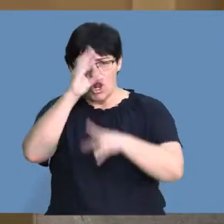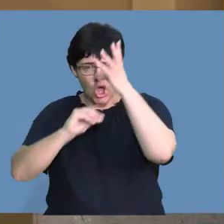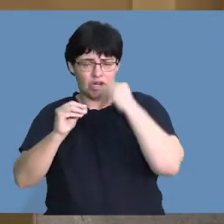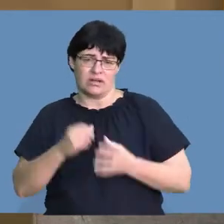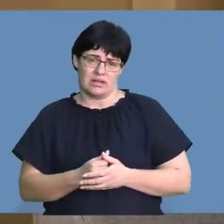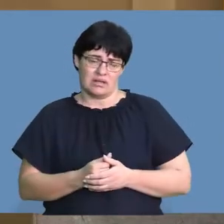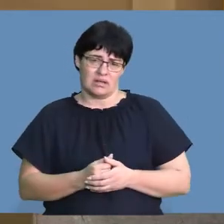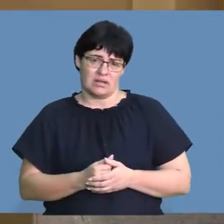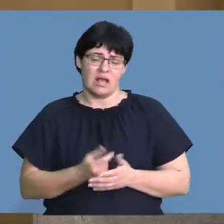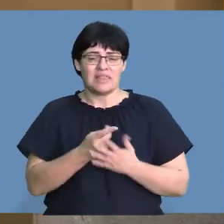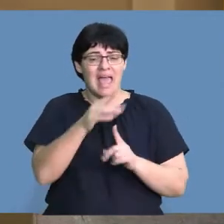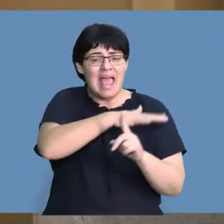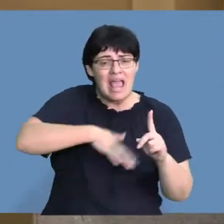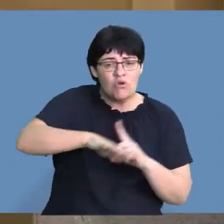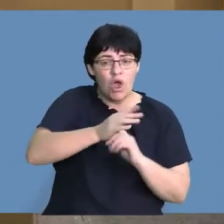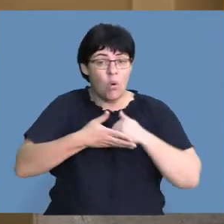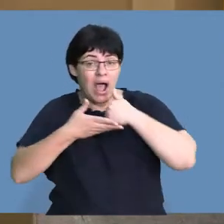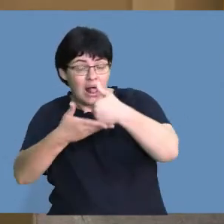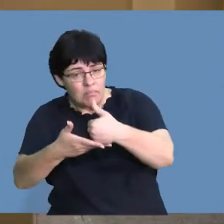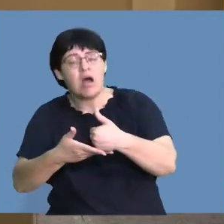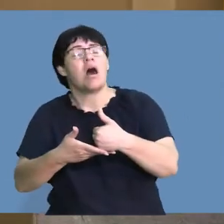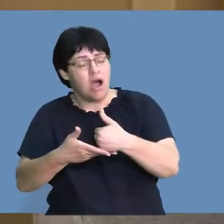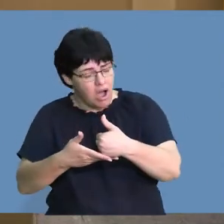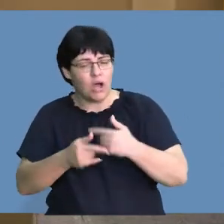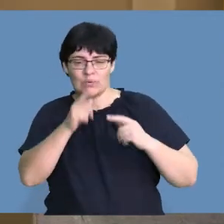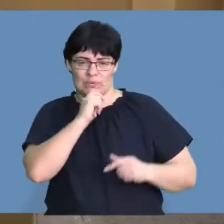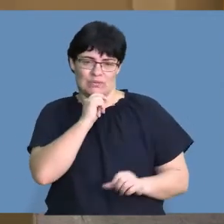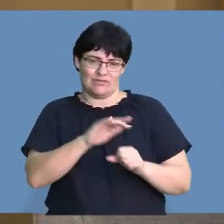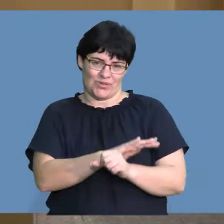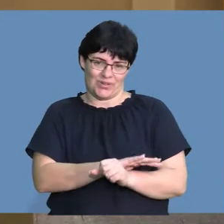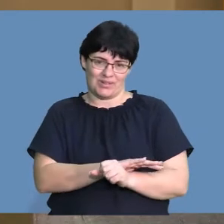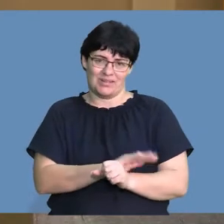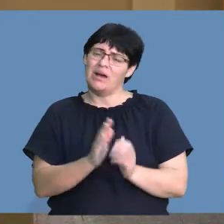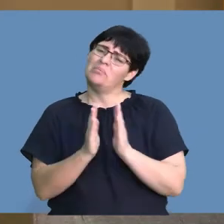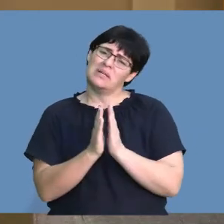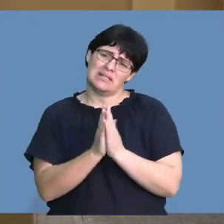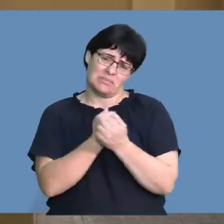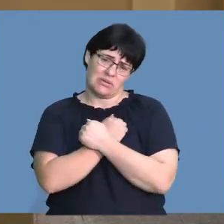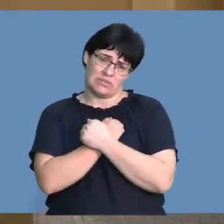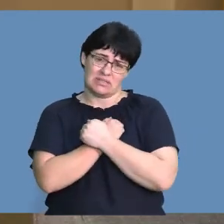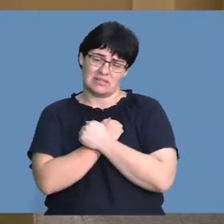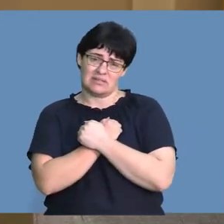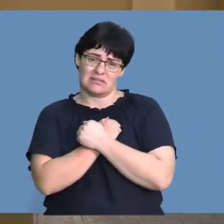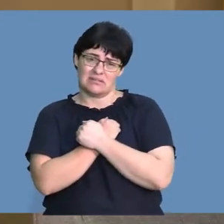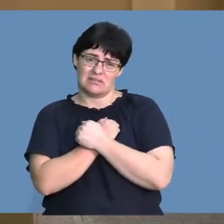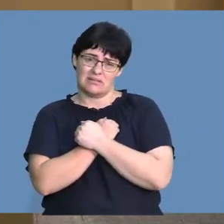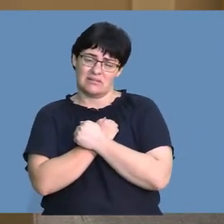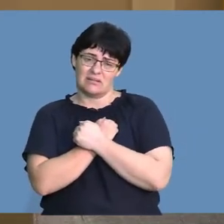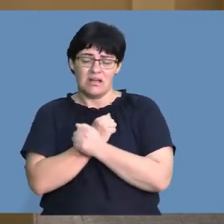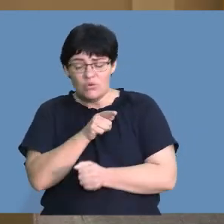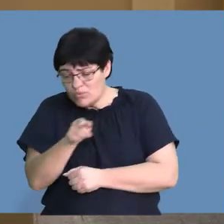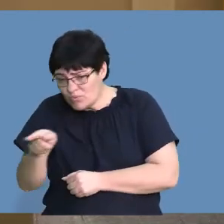Use your learning styles. Use the areas that we've helped you with in this time. And please, parents,